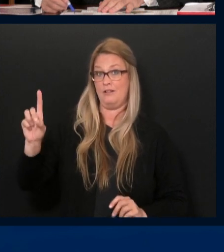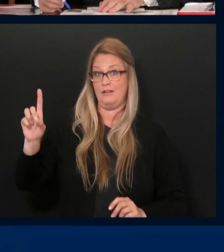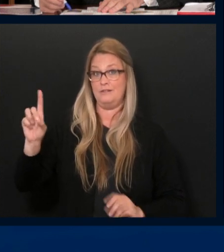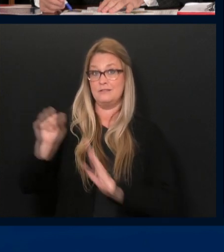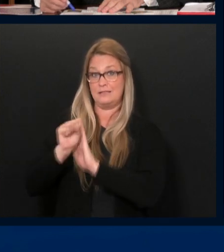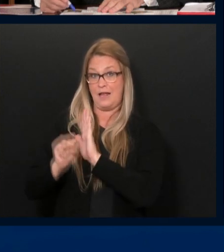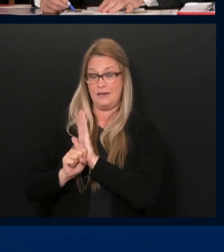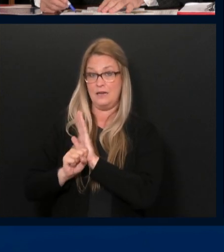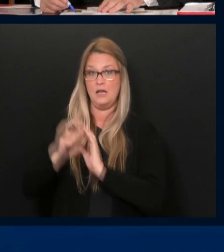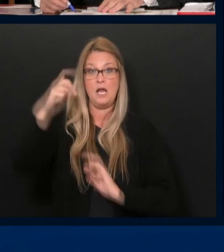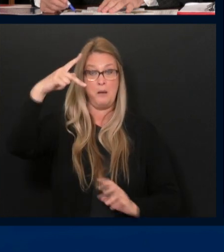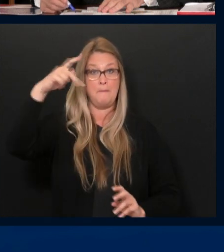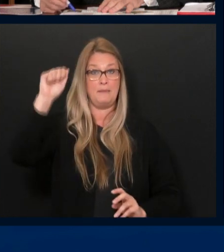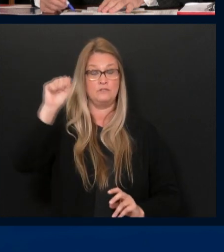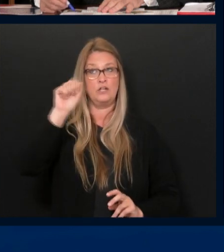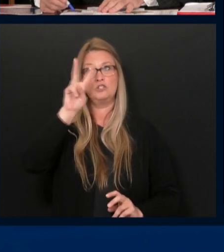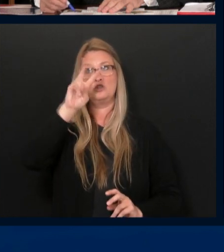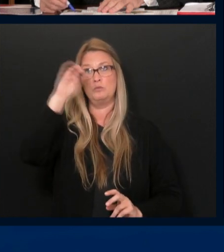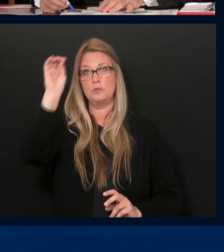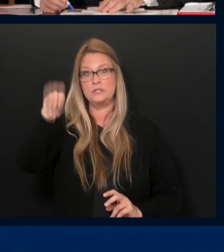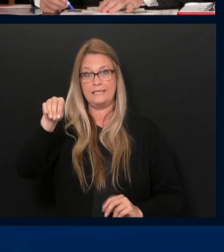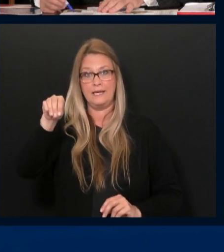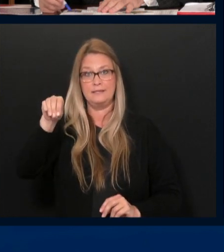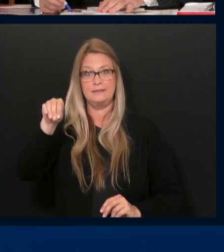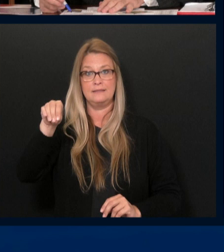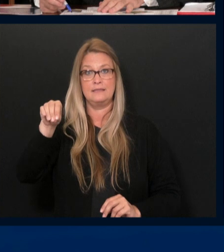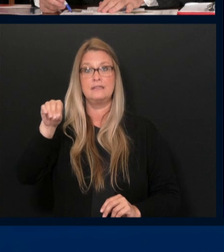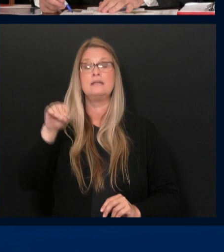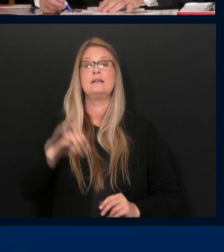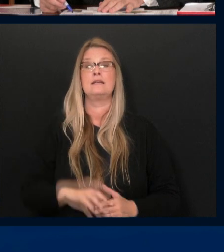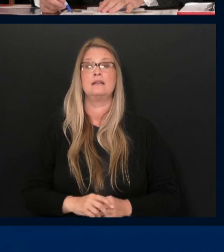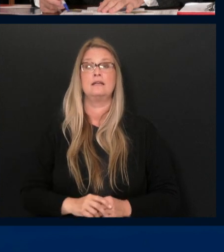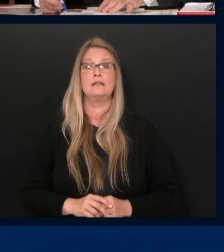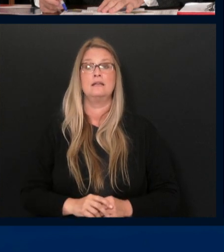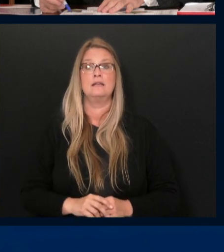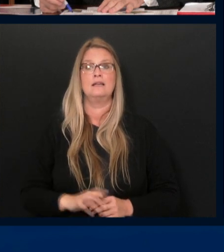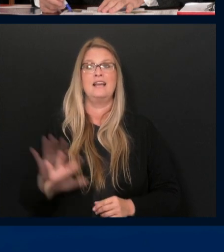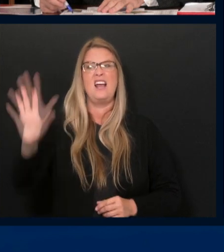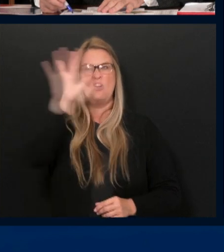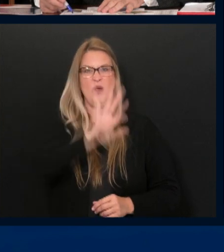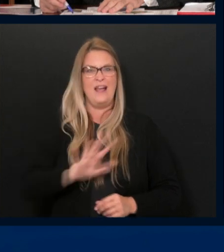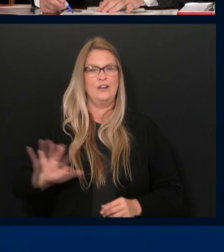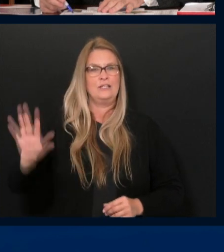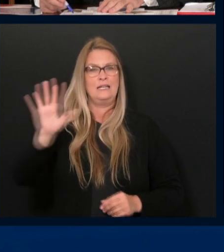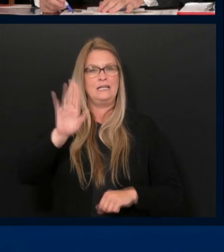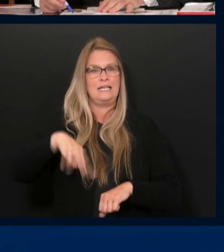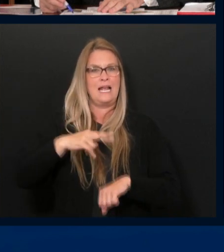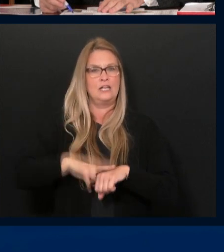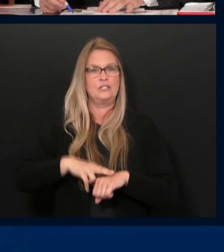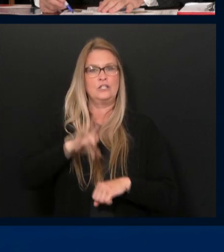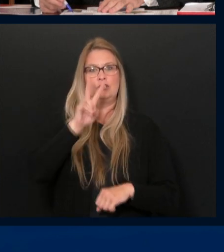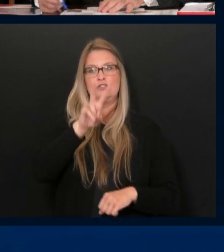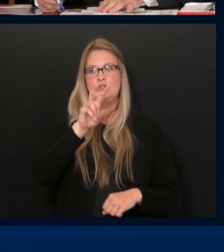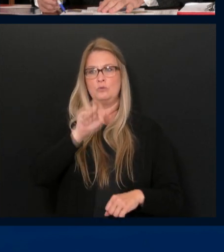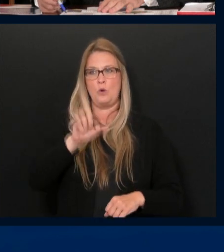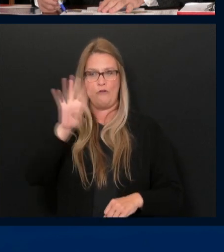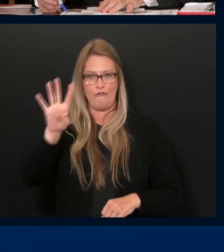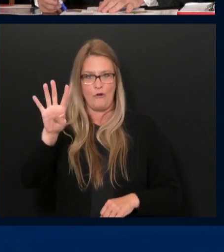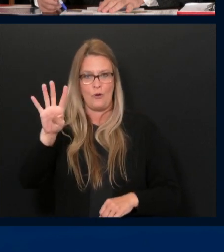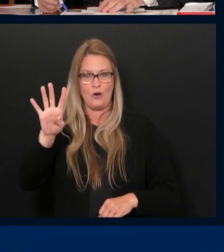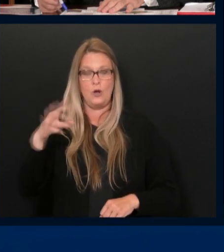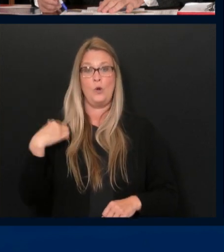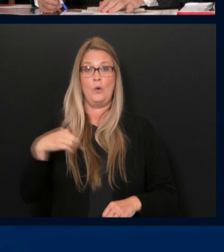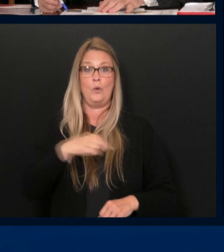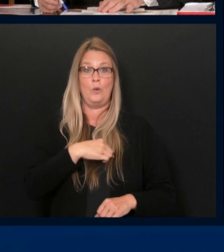know, Pennsylvania is at 2% flat. The nation is at a pace of 2.4, and we're